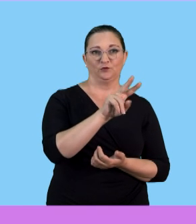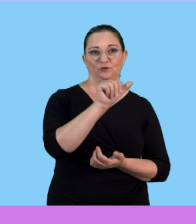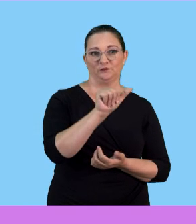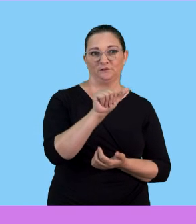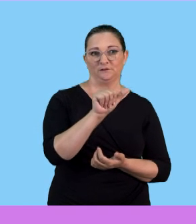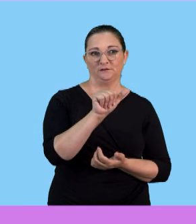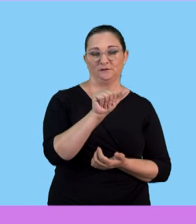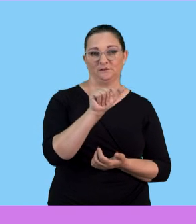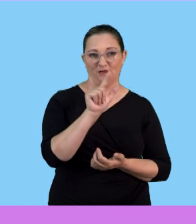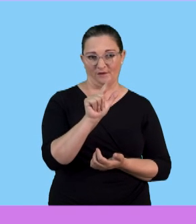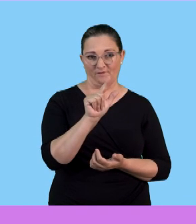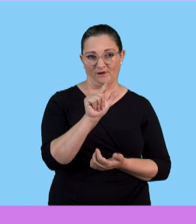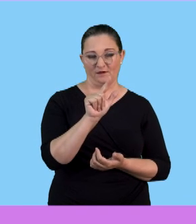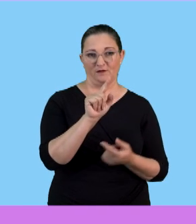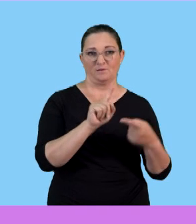So we have